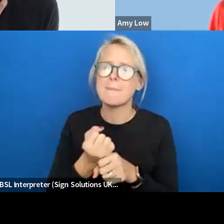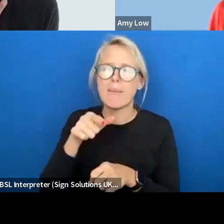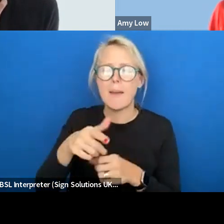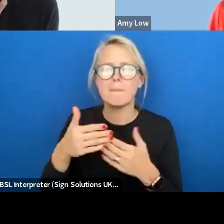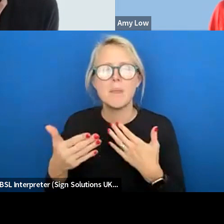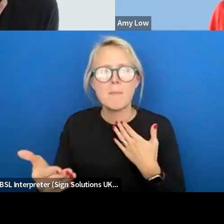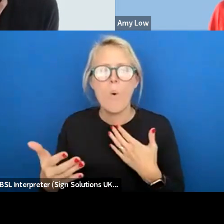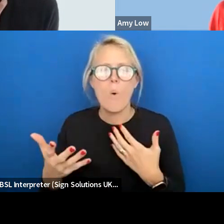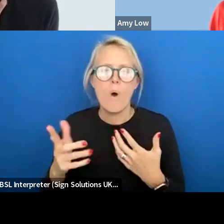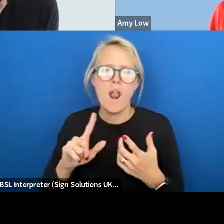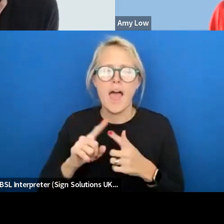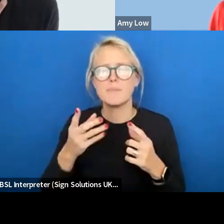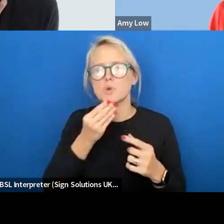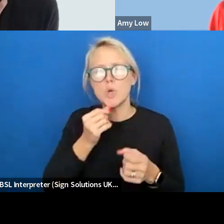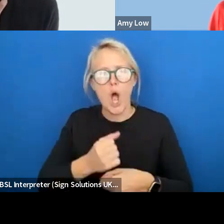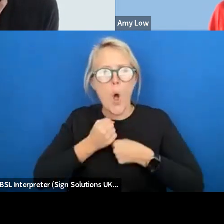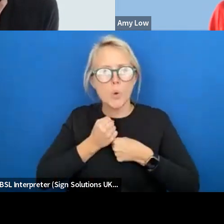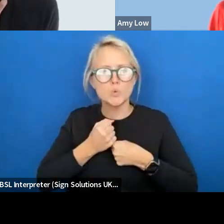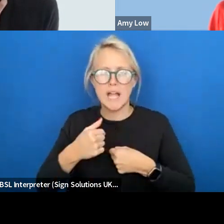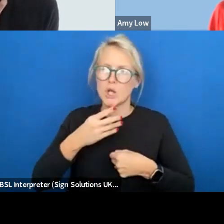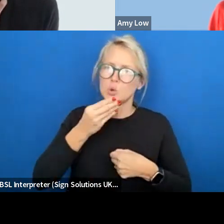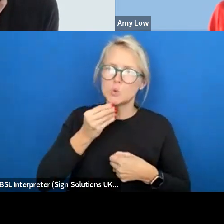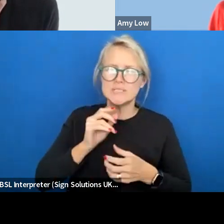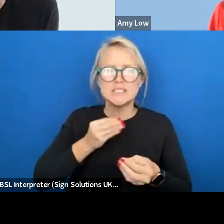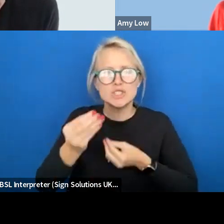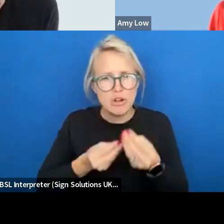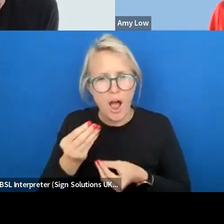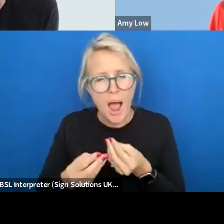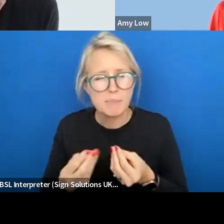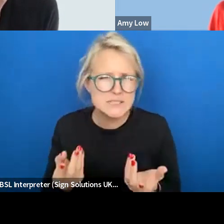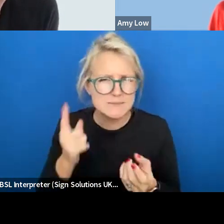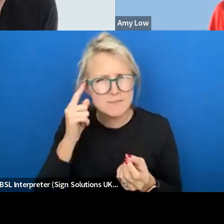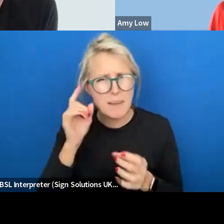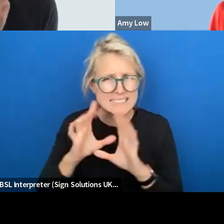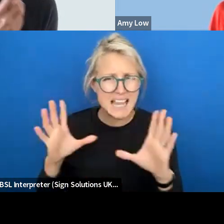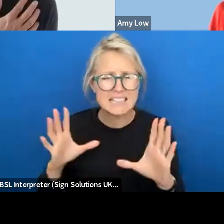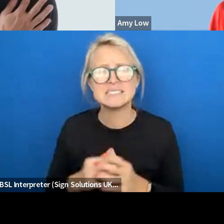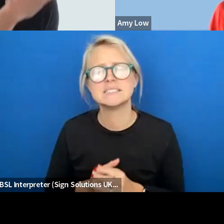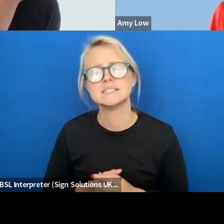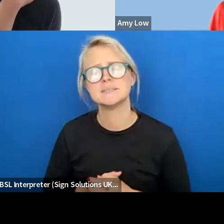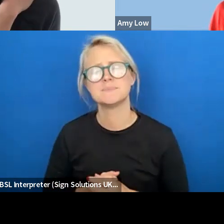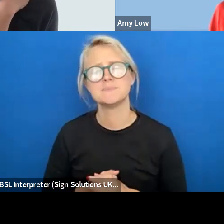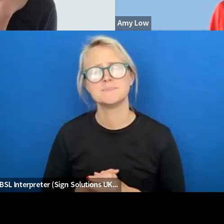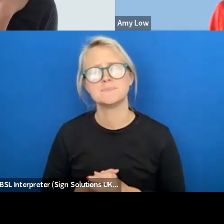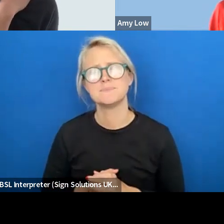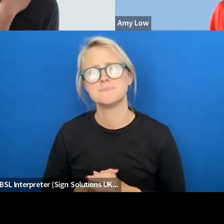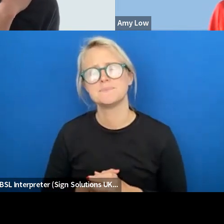user owned and user described, if that makes sense. Yeah. Definitely.